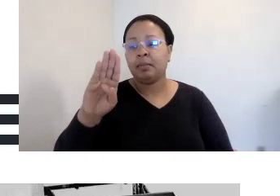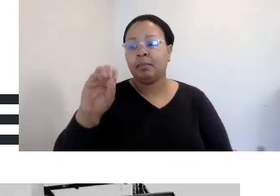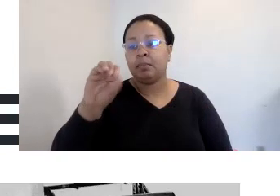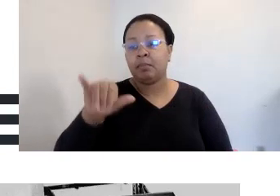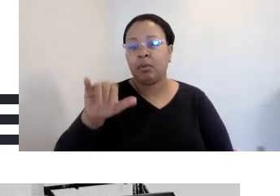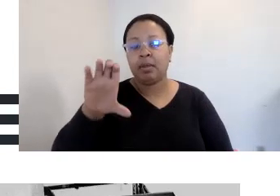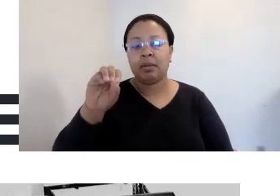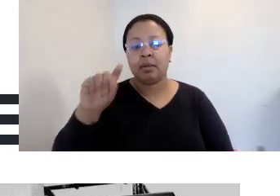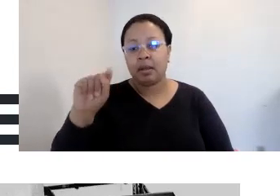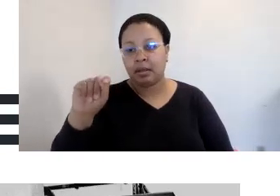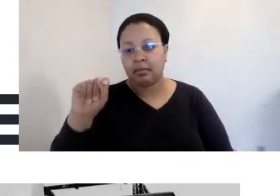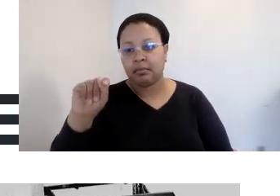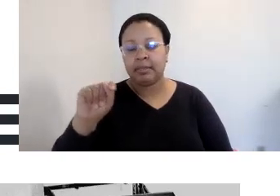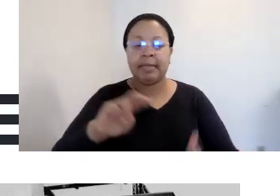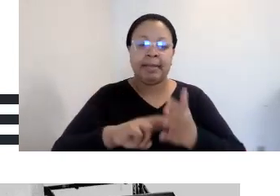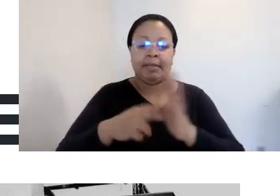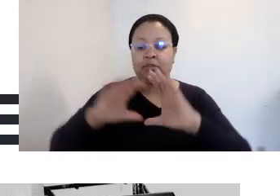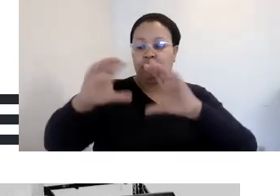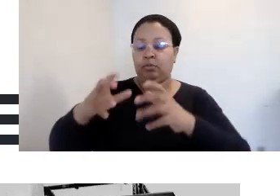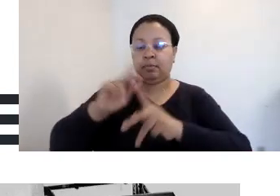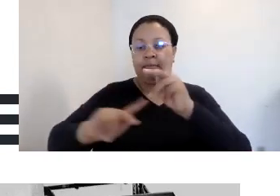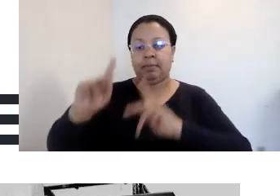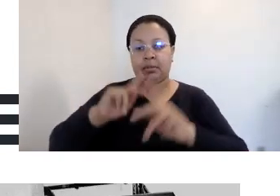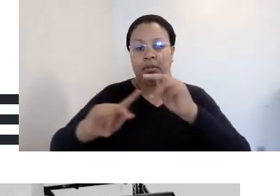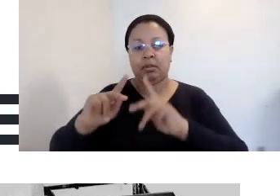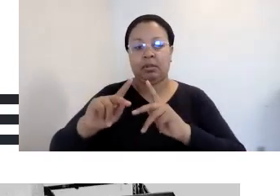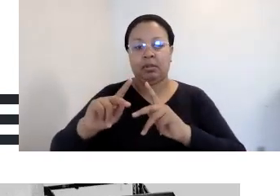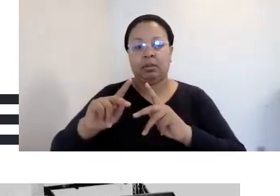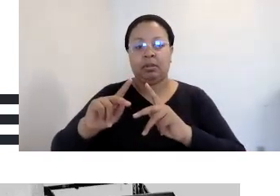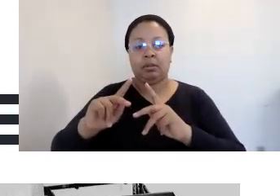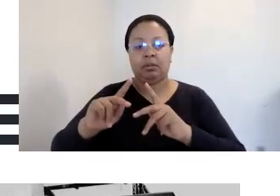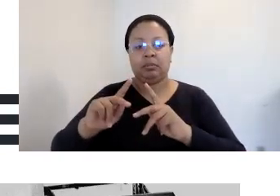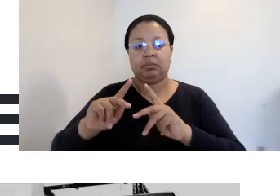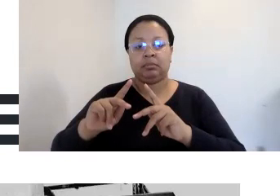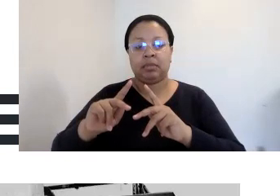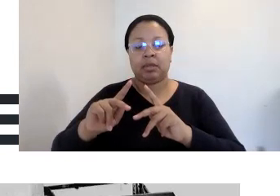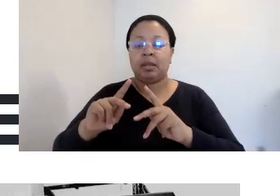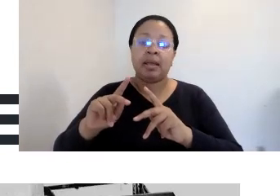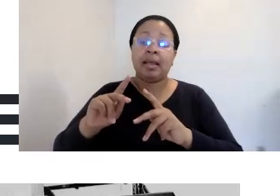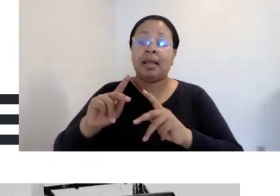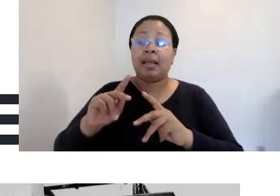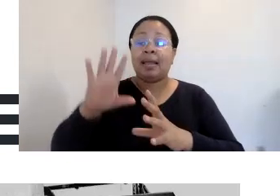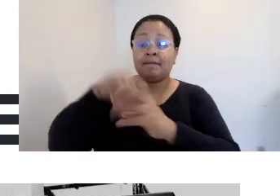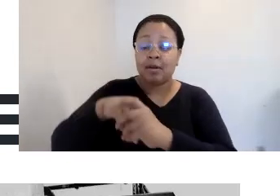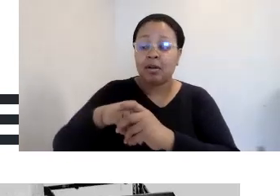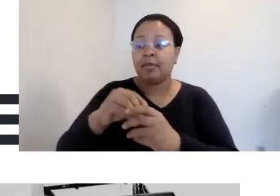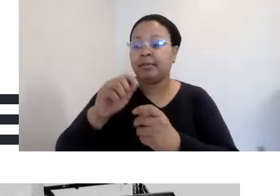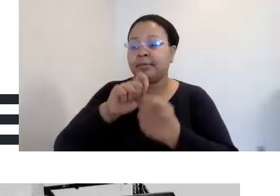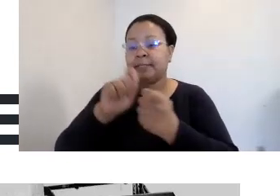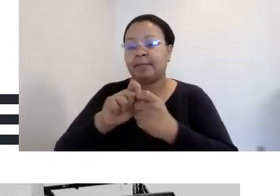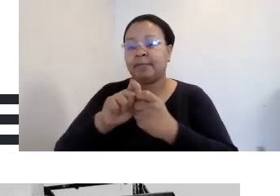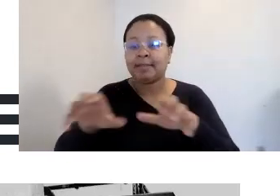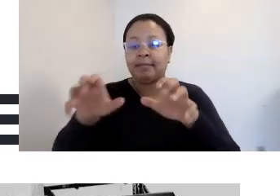is a collective action to refuse to participate in a particular activity. So